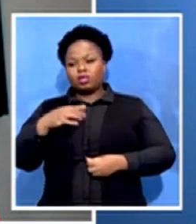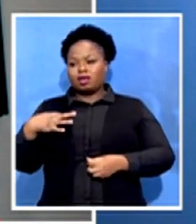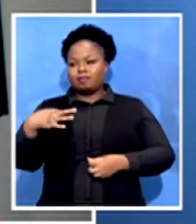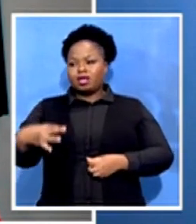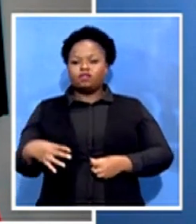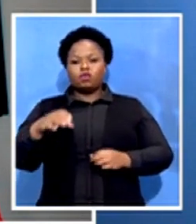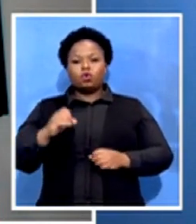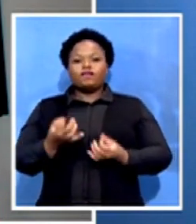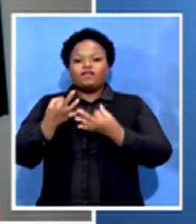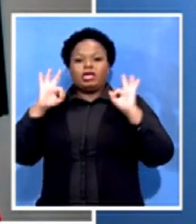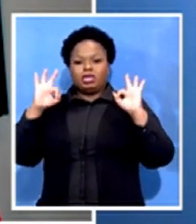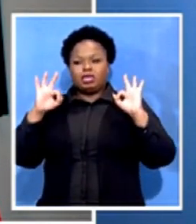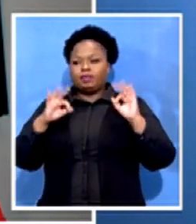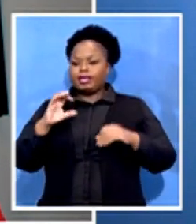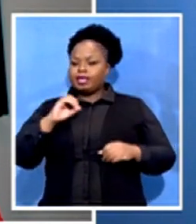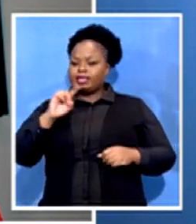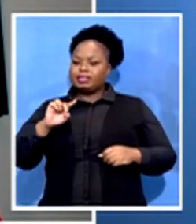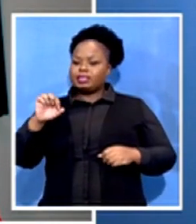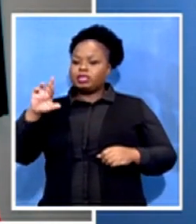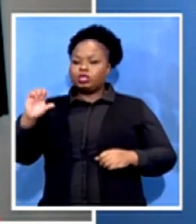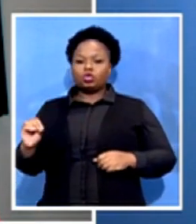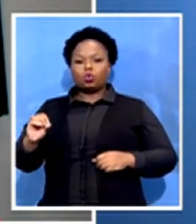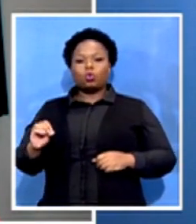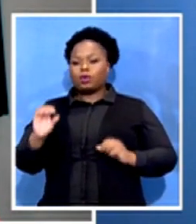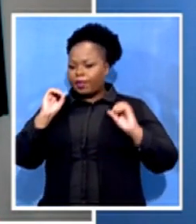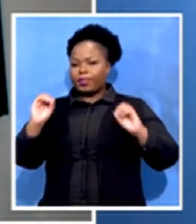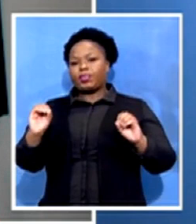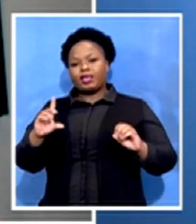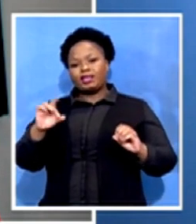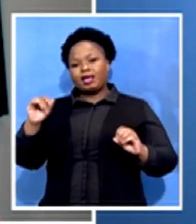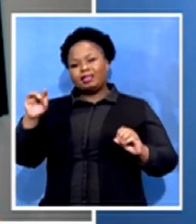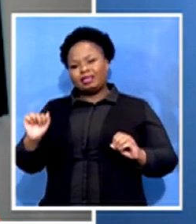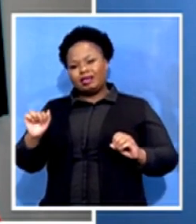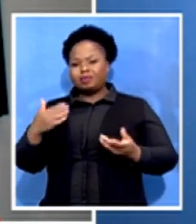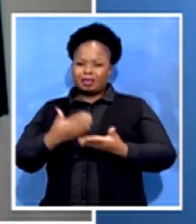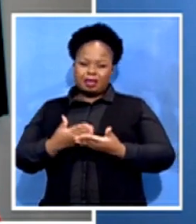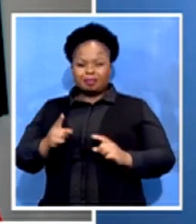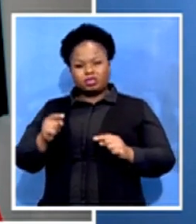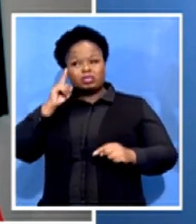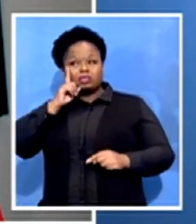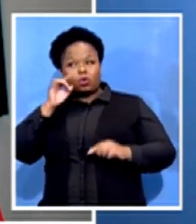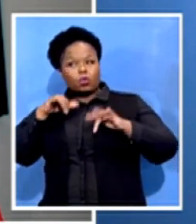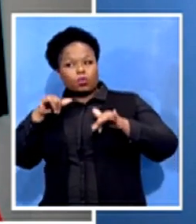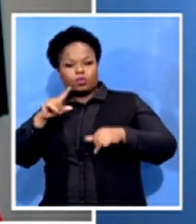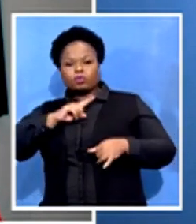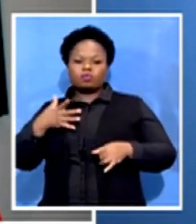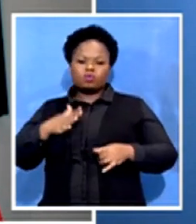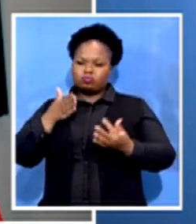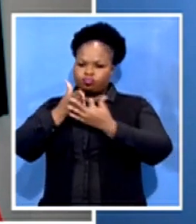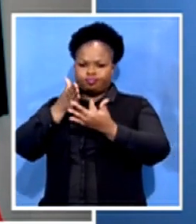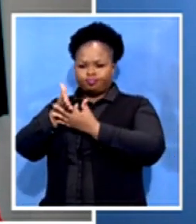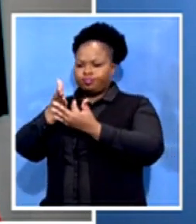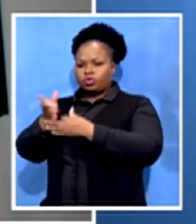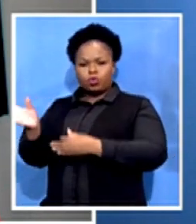some feedback on that, but we have considered this. Obviously, like I said, we want this platform to be accessible to everyone. Yeah. And